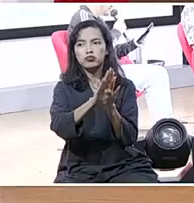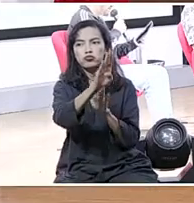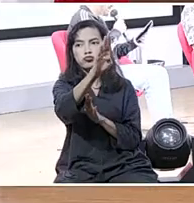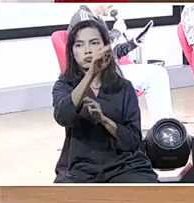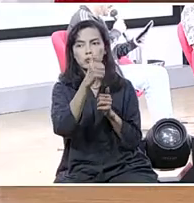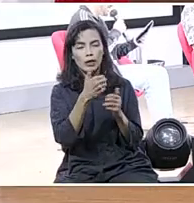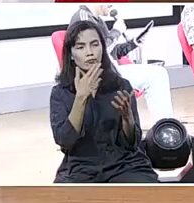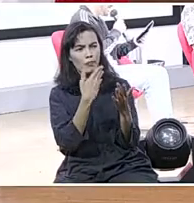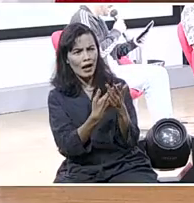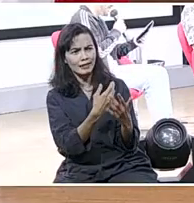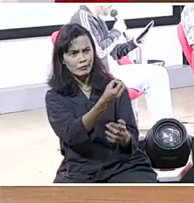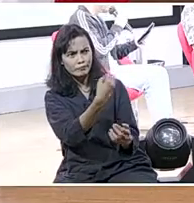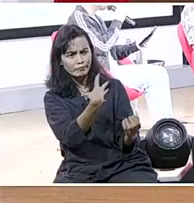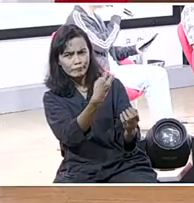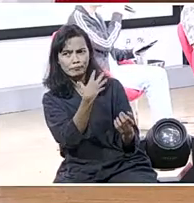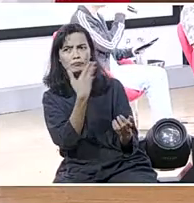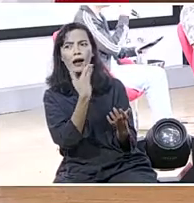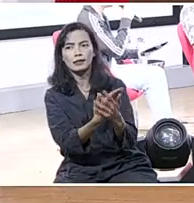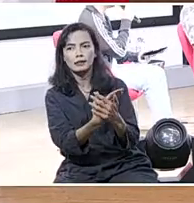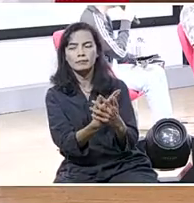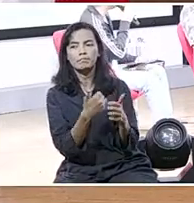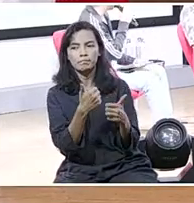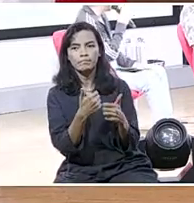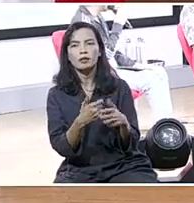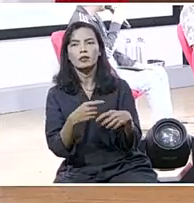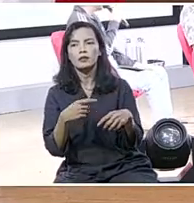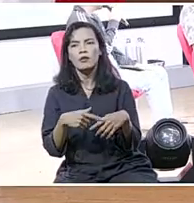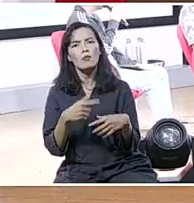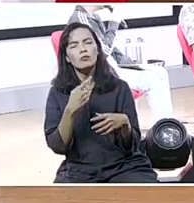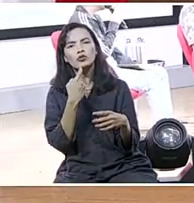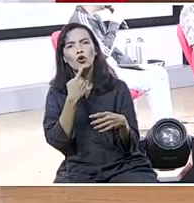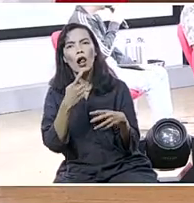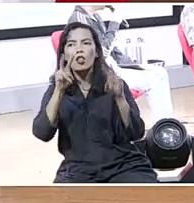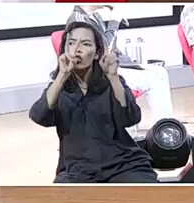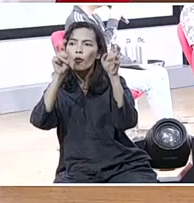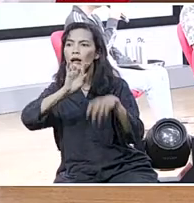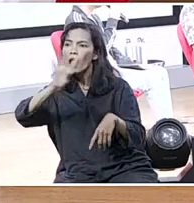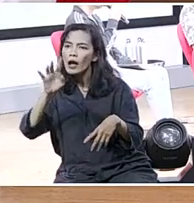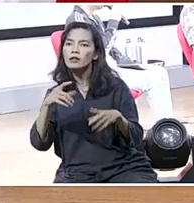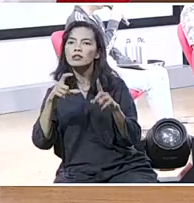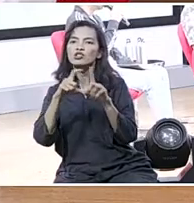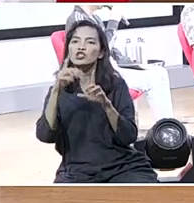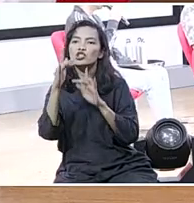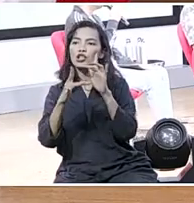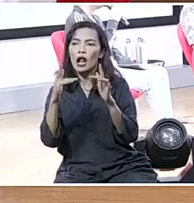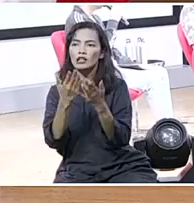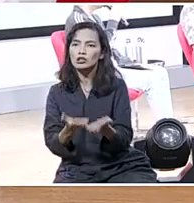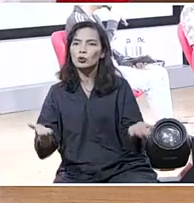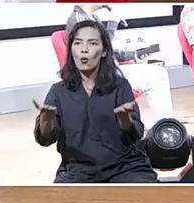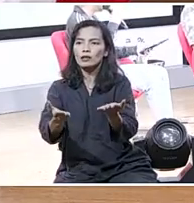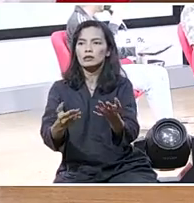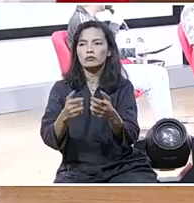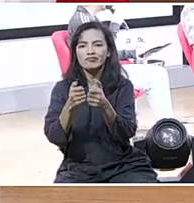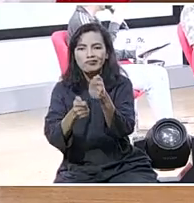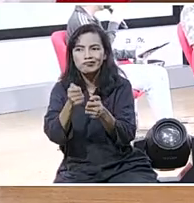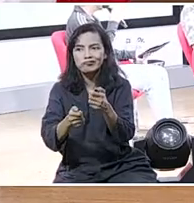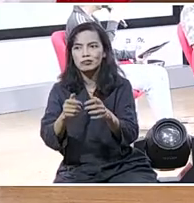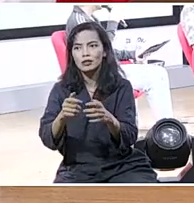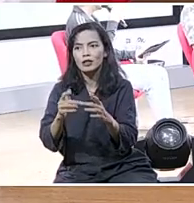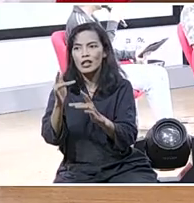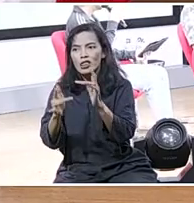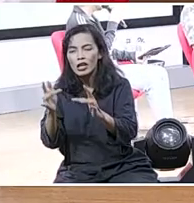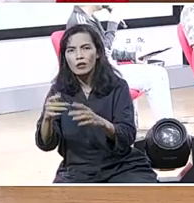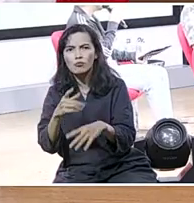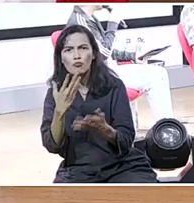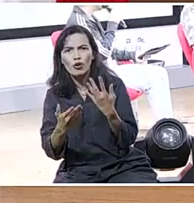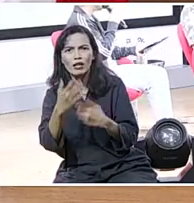So I'm going to talk about today's digital age. So it's quite different from back then, probably in the 90s,